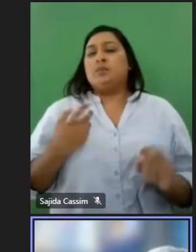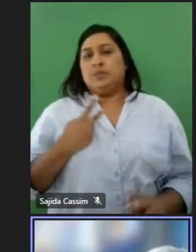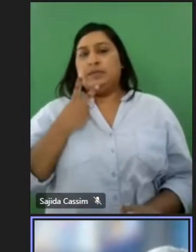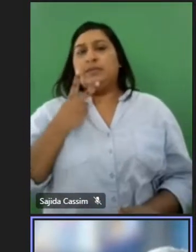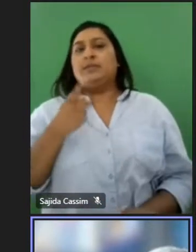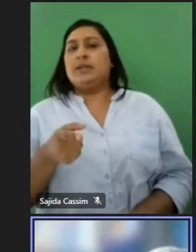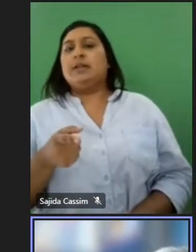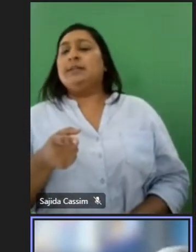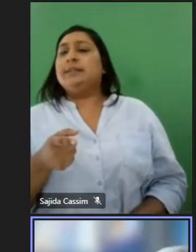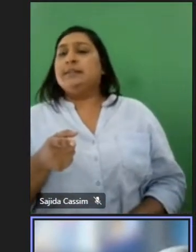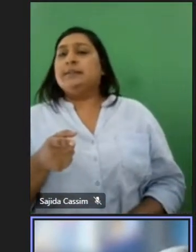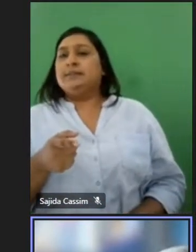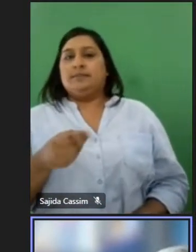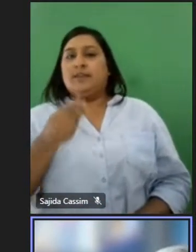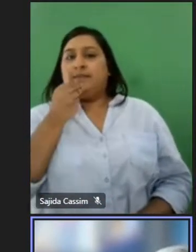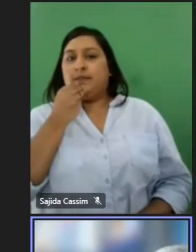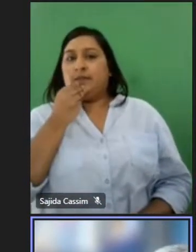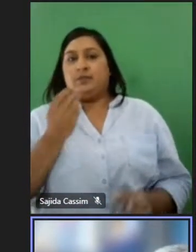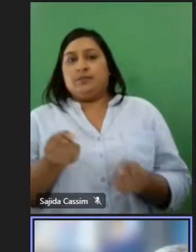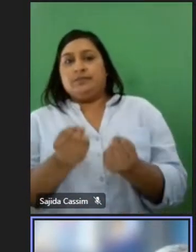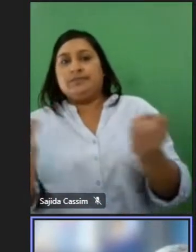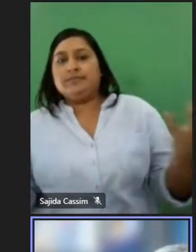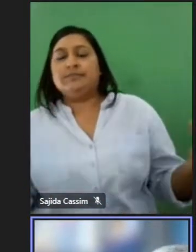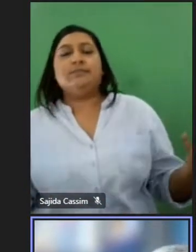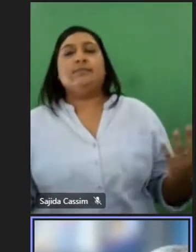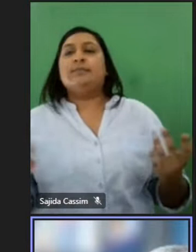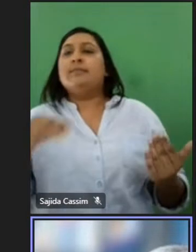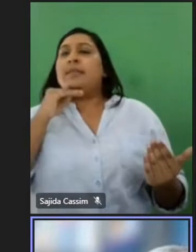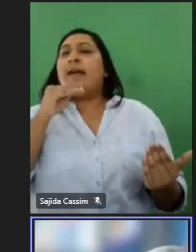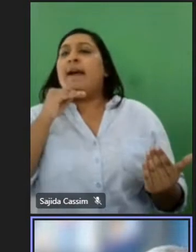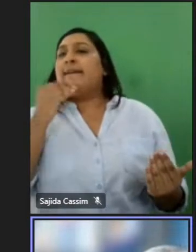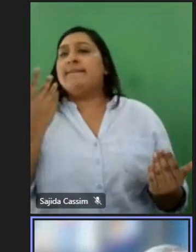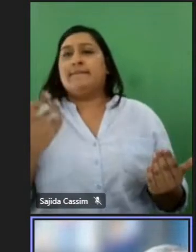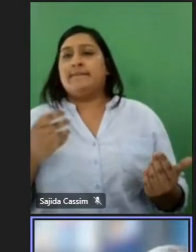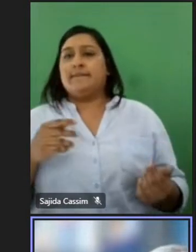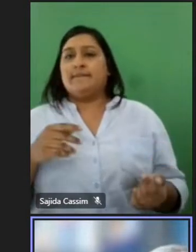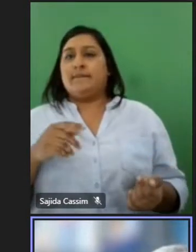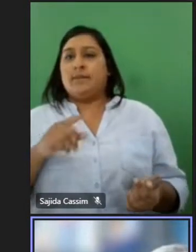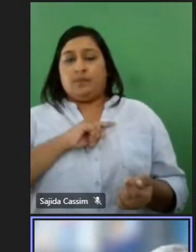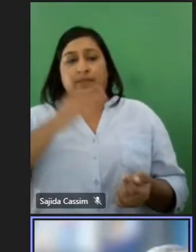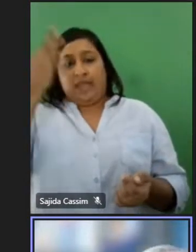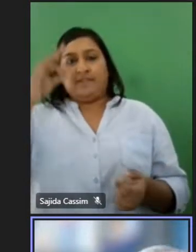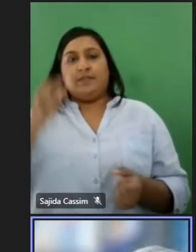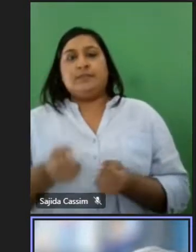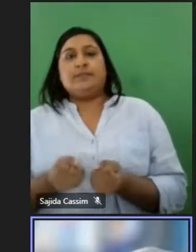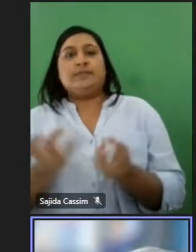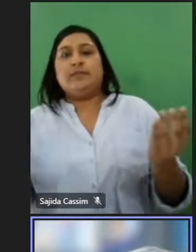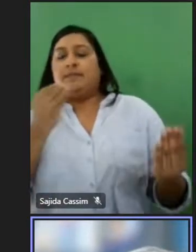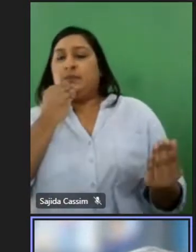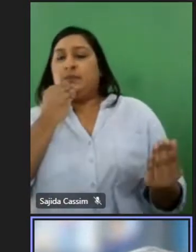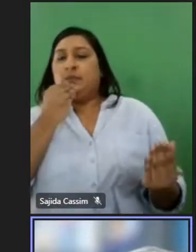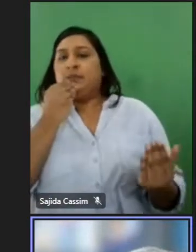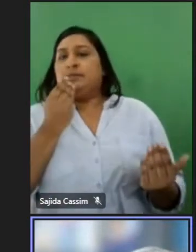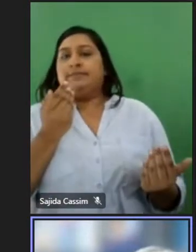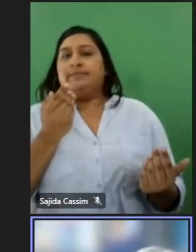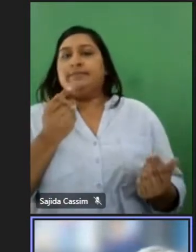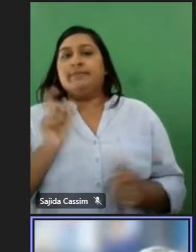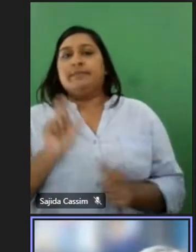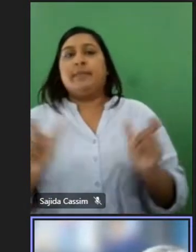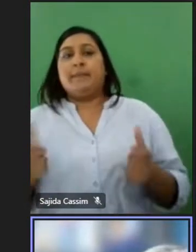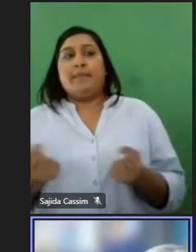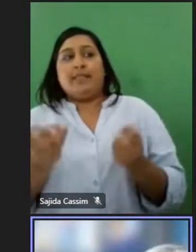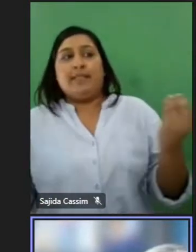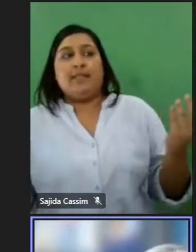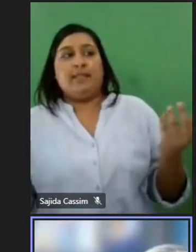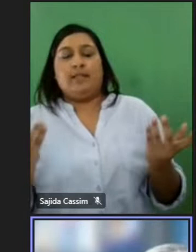out of food parcels and so on by both government but mainly by the